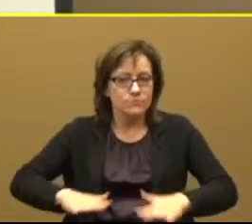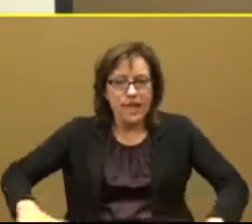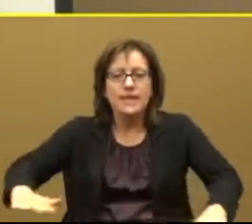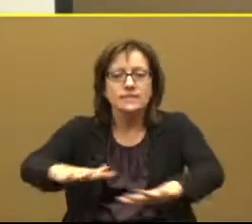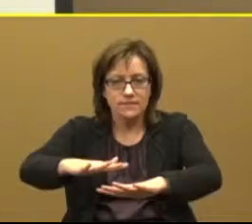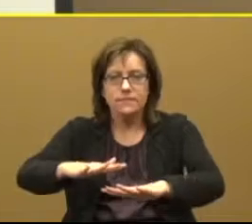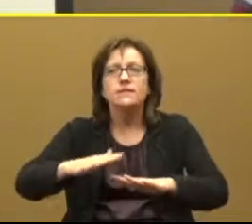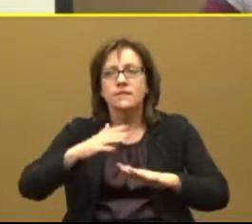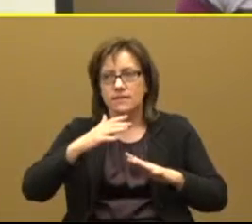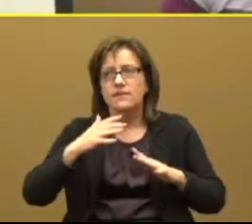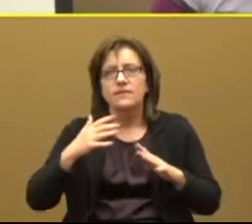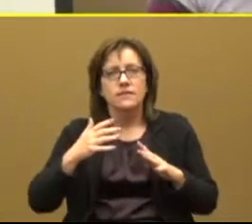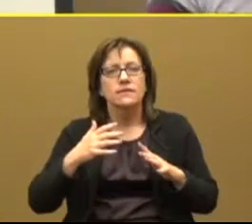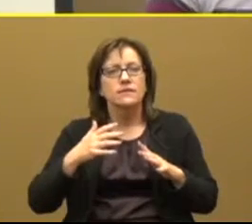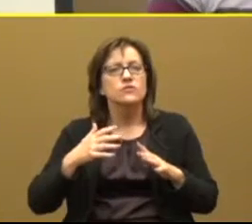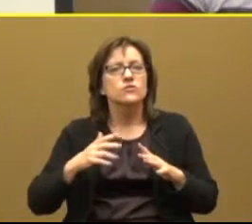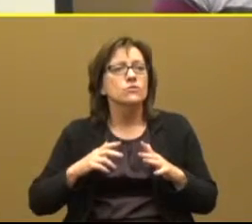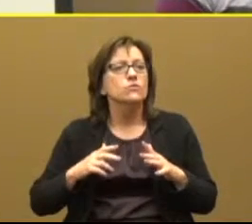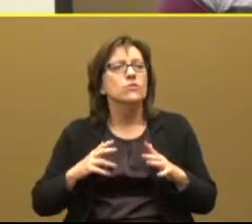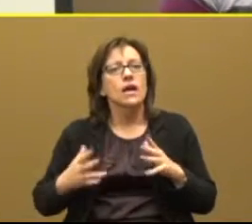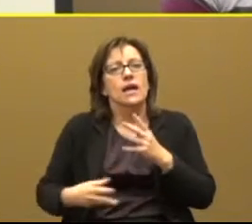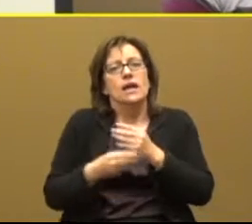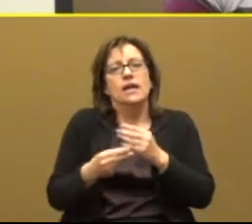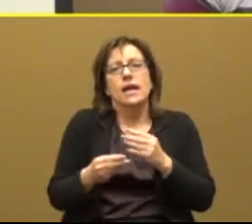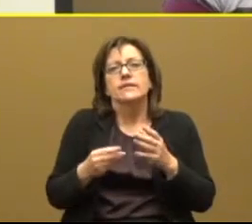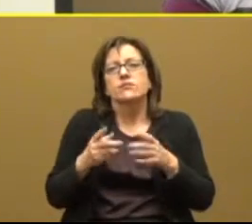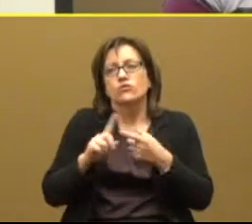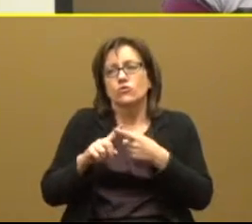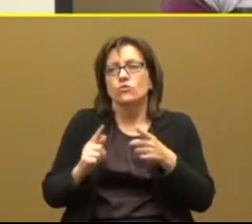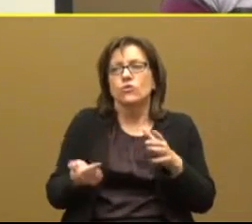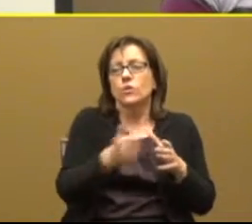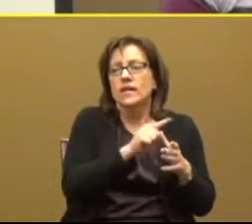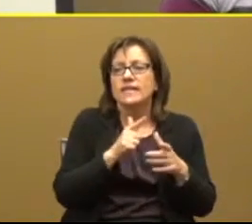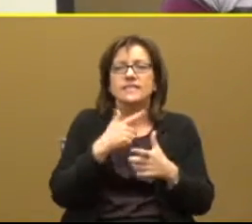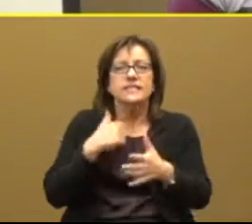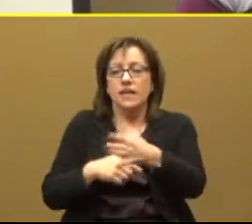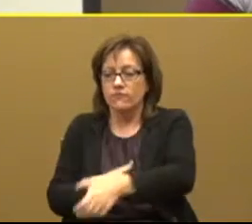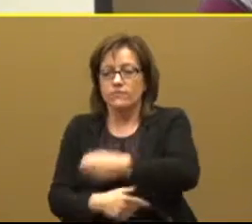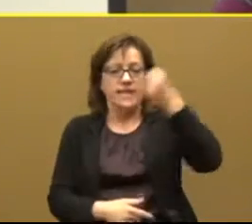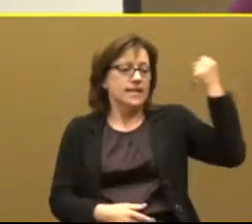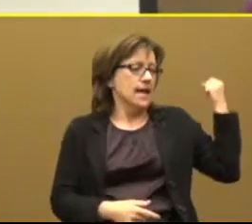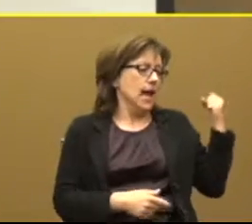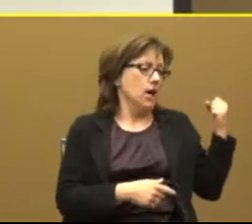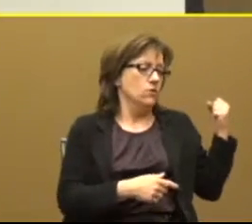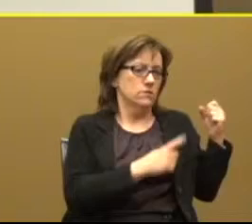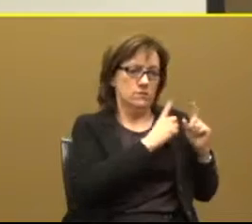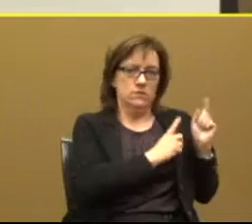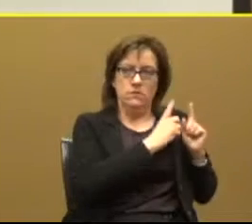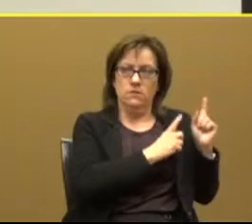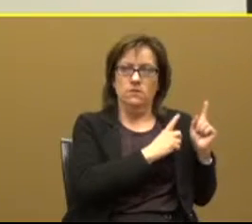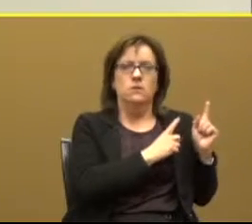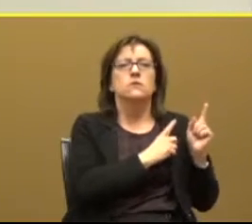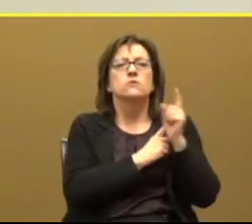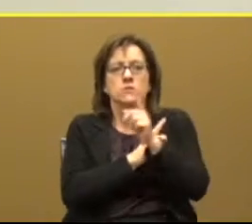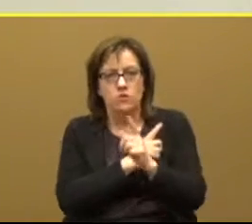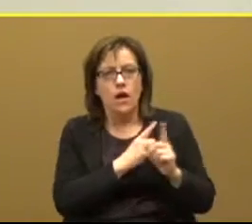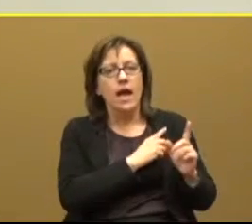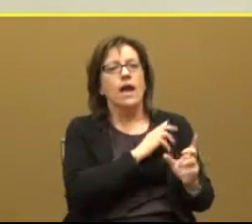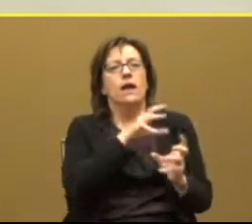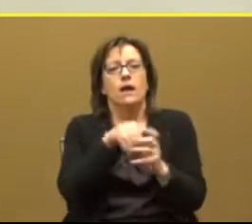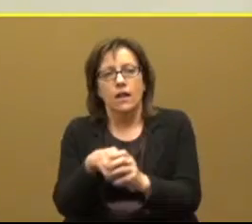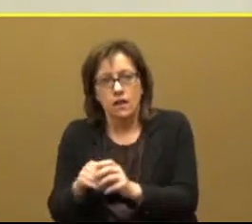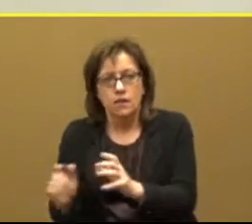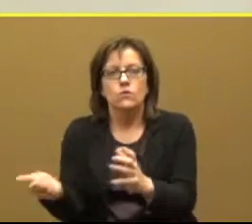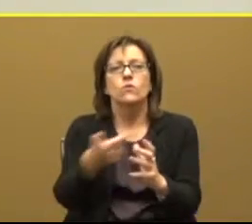space is always push difficult. into the rotations rather than pull out of those rotations. So independent work, I actually